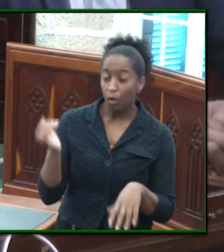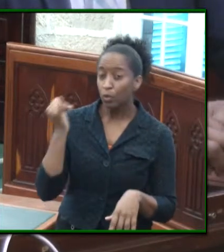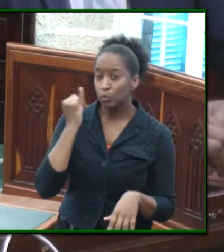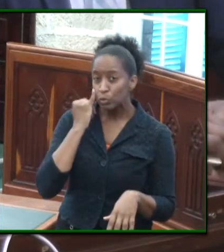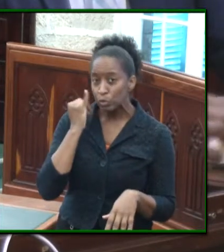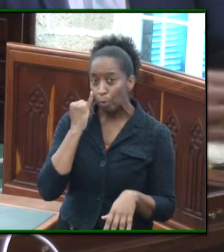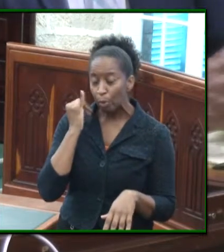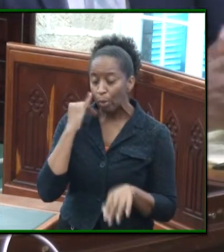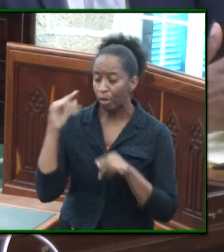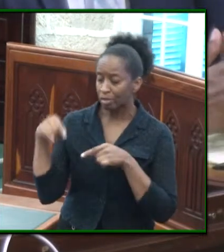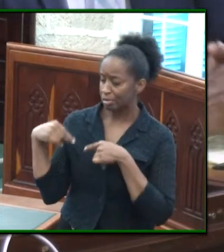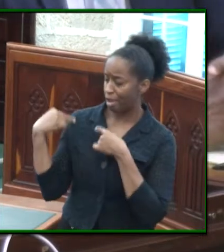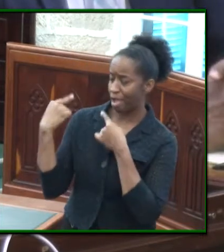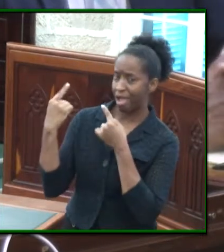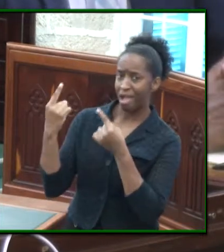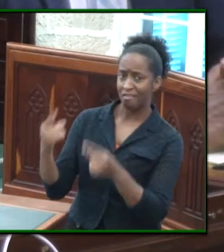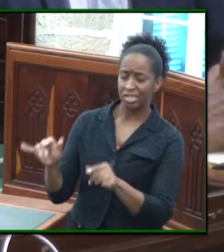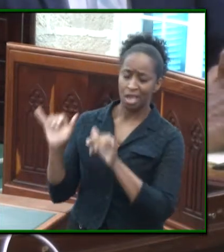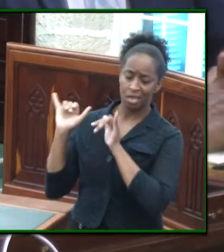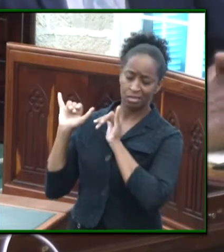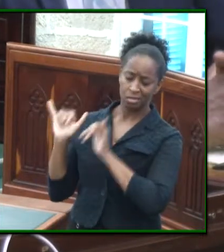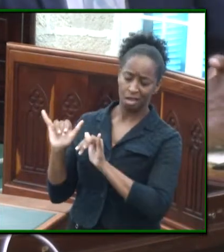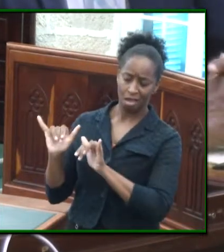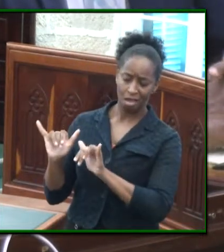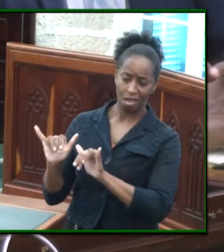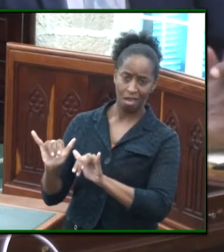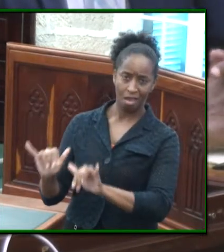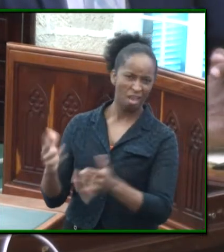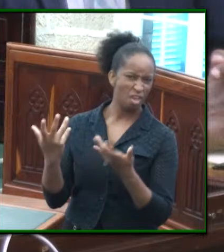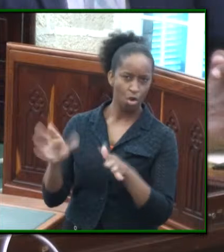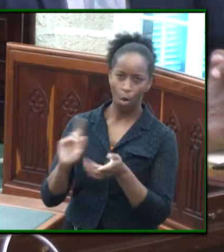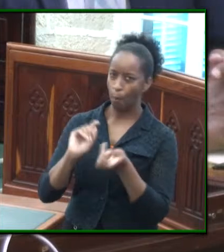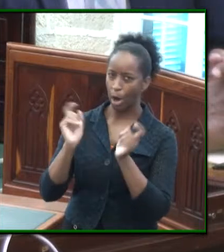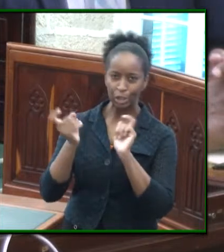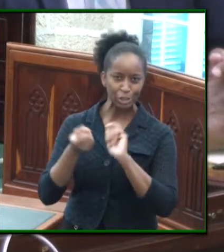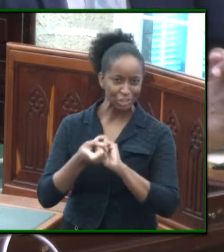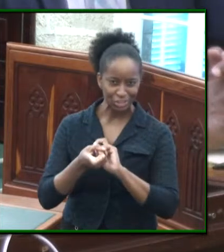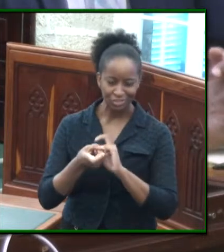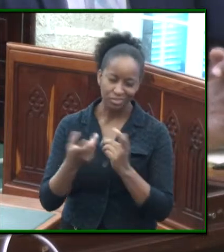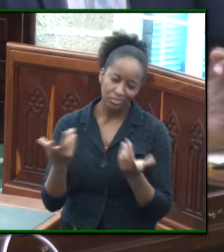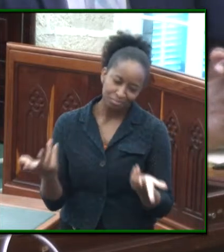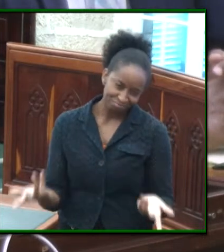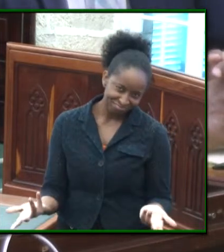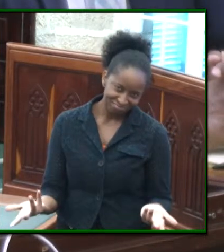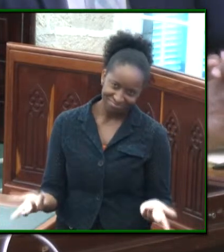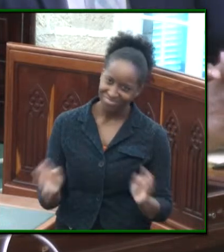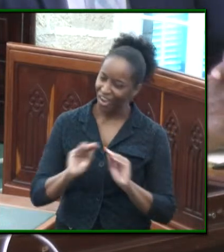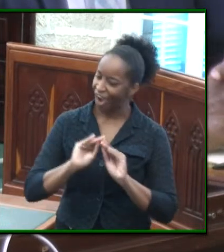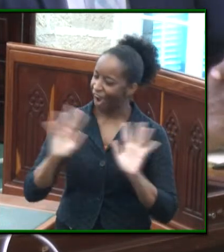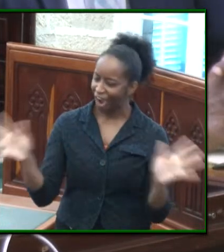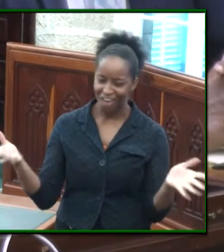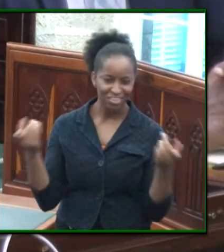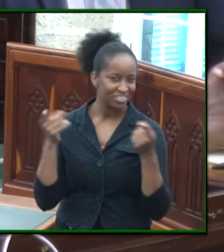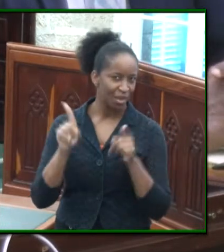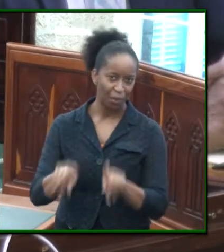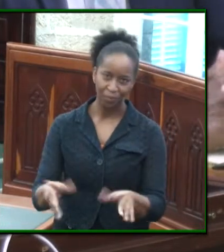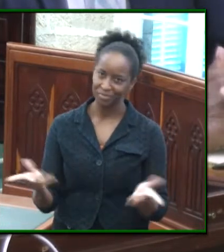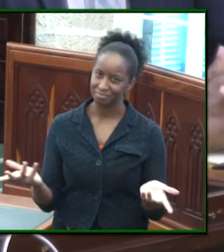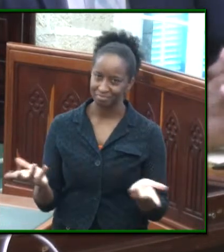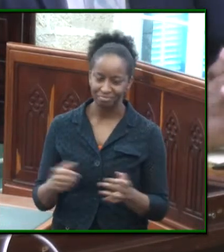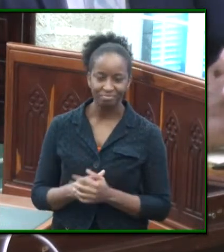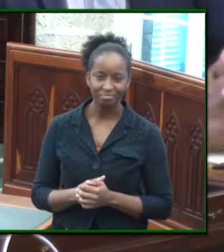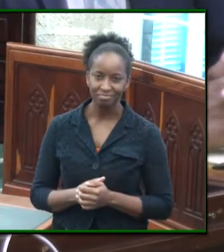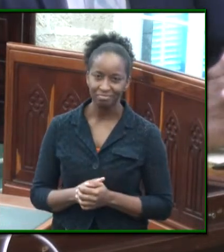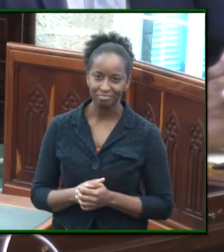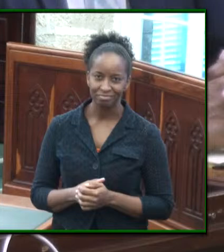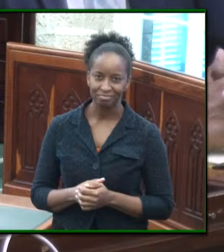innovate, then I think you know what will happen. They say, in fact, that if you keep doing the same thing all the time and expecting a different